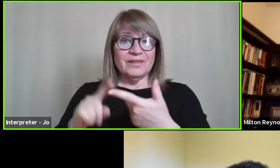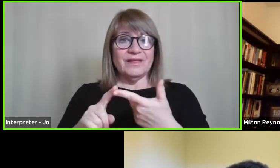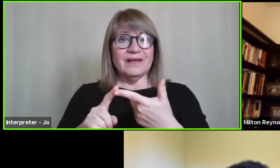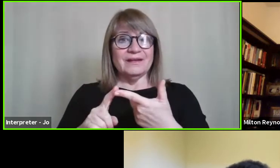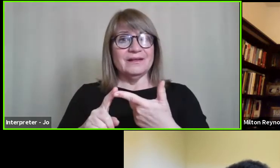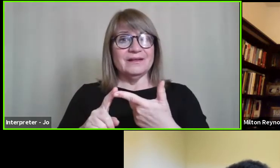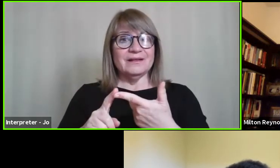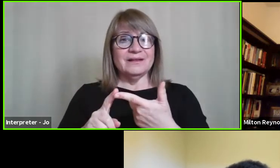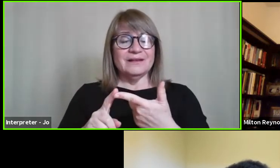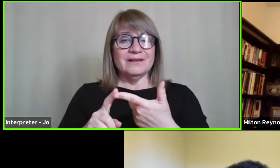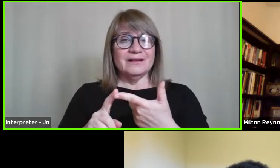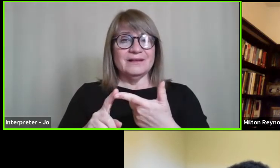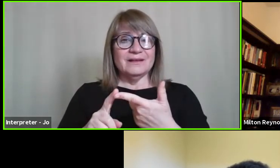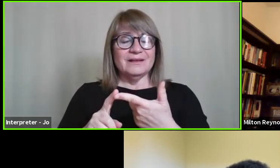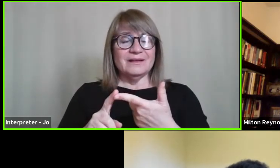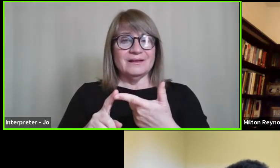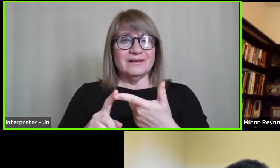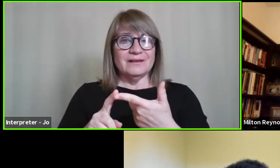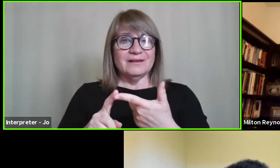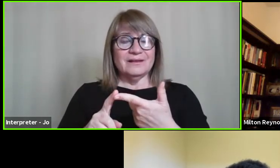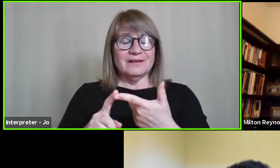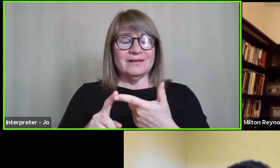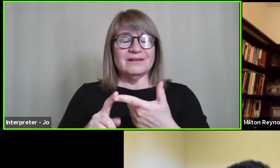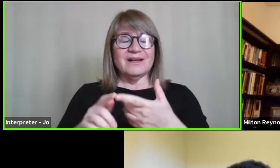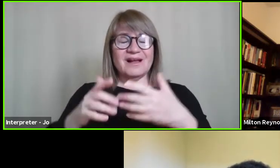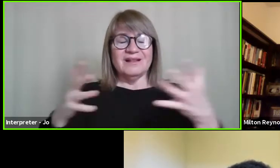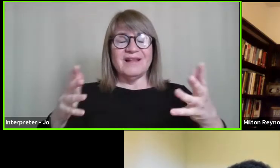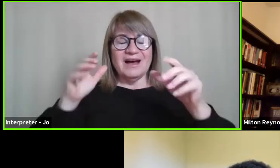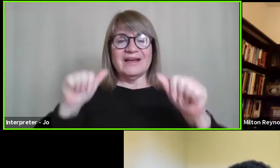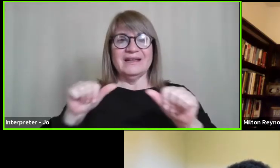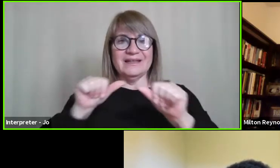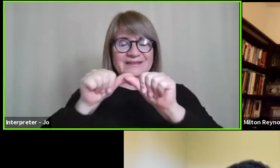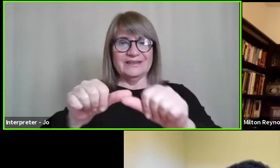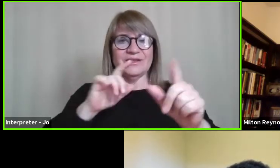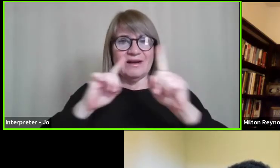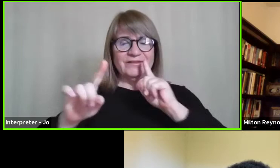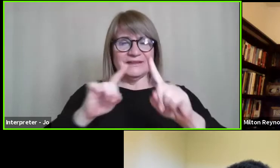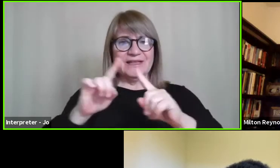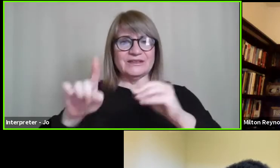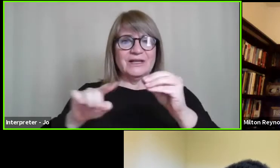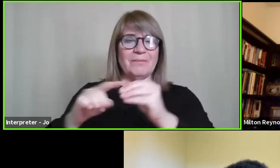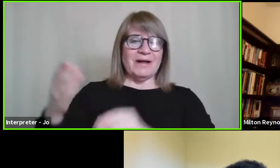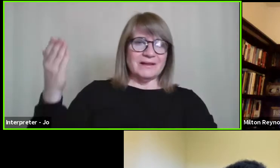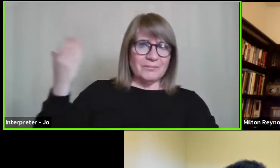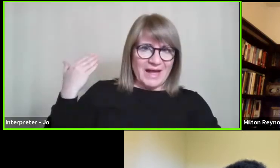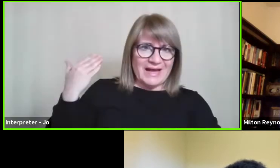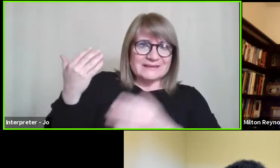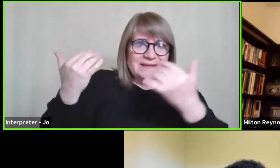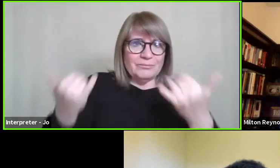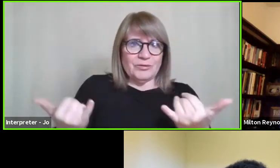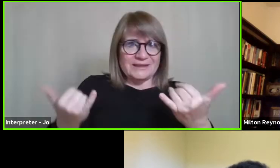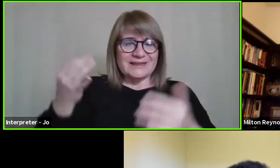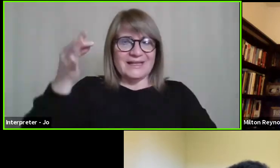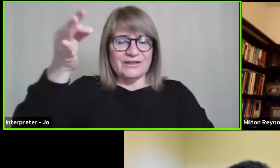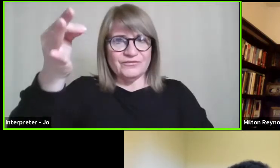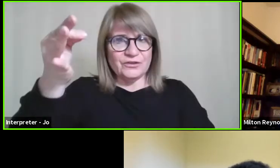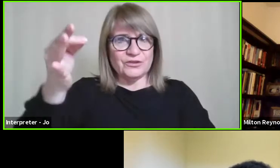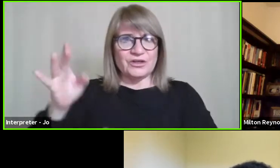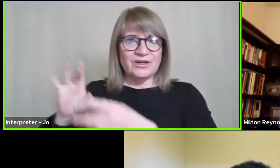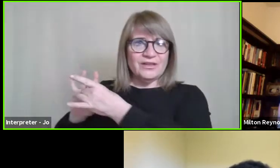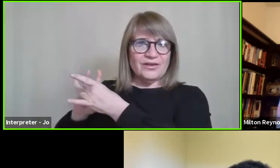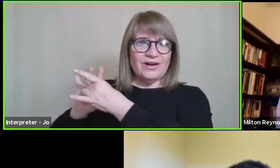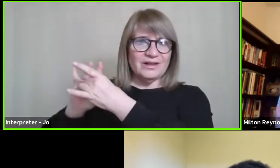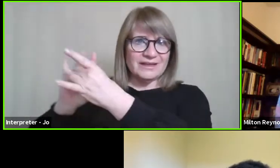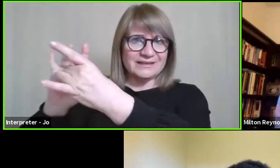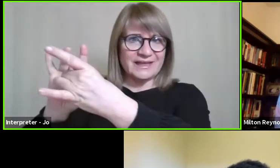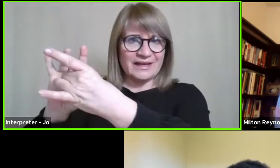should say that there's a lot there that continues to be in conversation in terms of how the past is shaping the present in the possible future and again this kind of